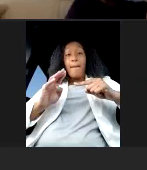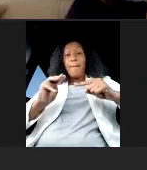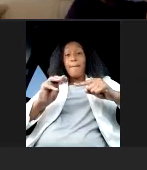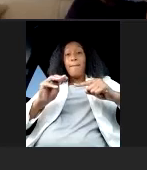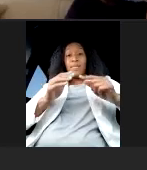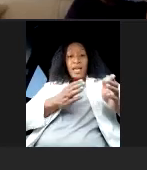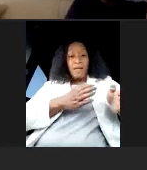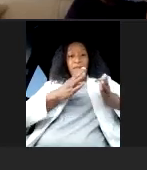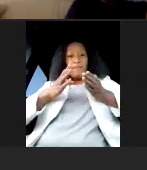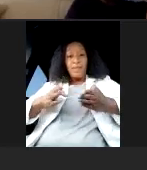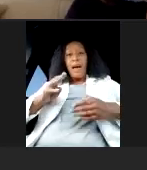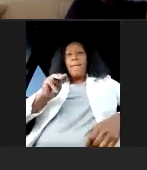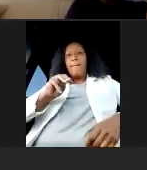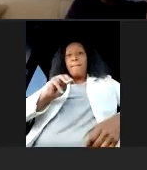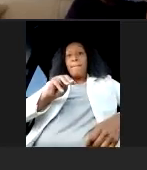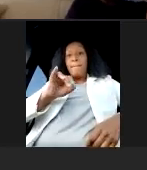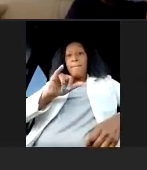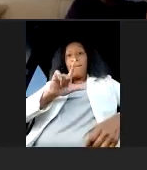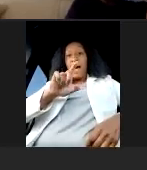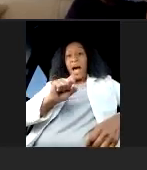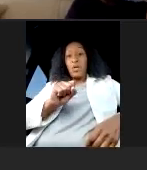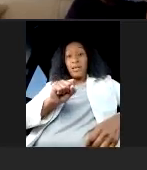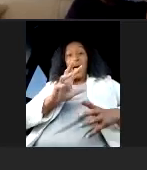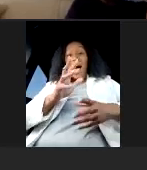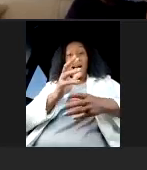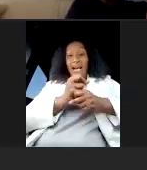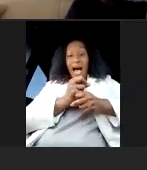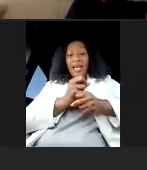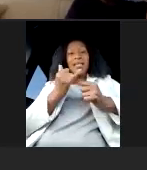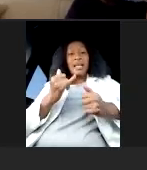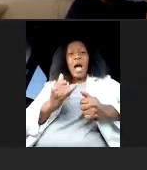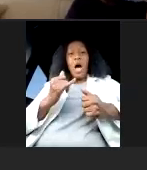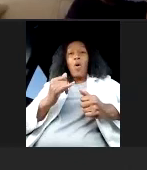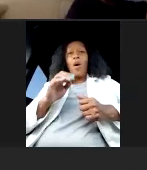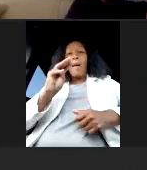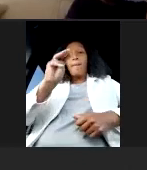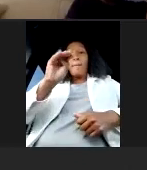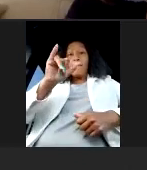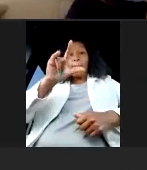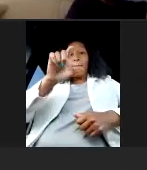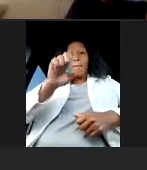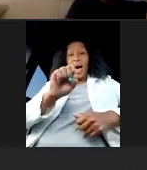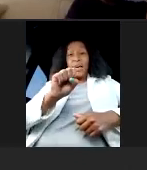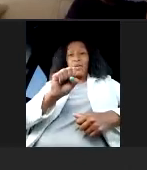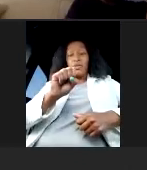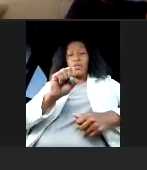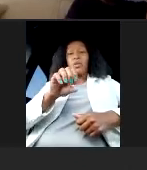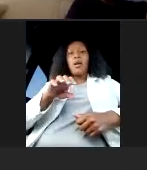So my miles cancel out. And now I have to take my 5 times 1